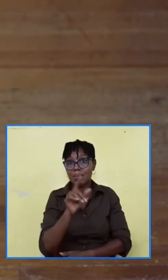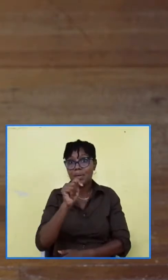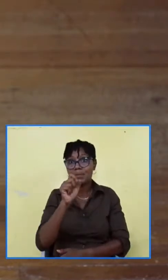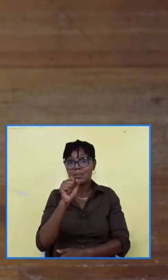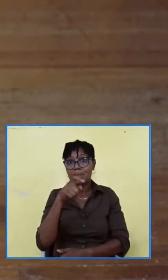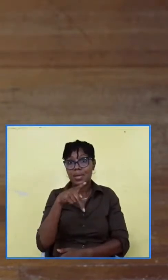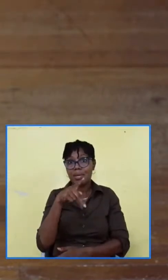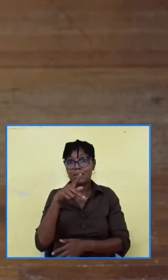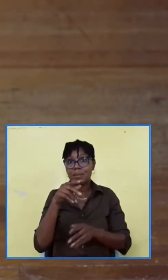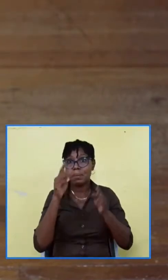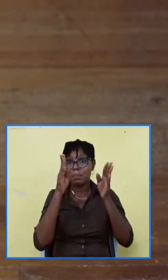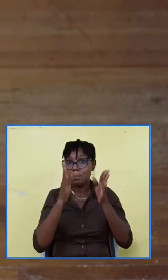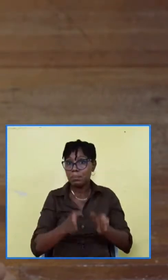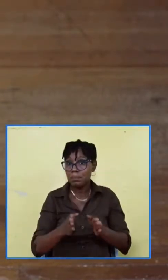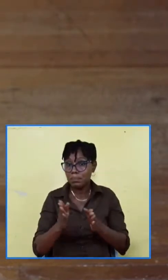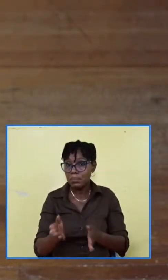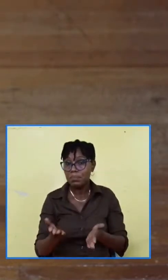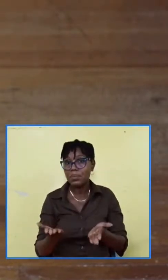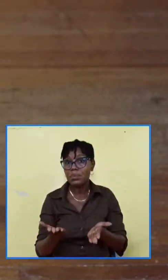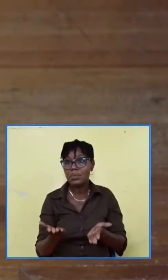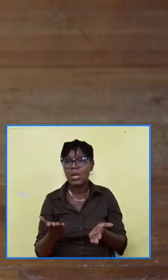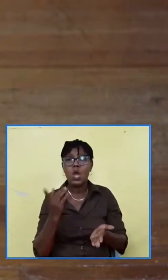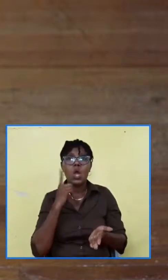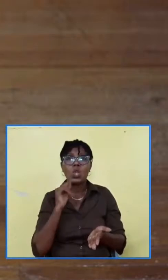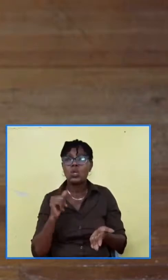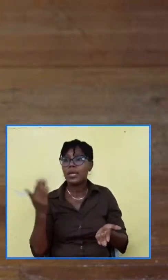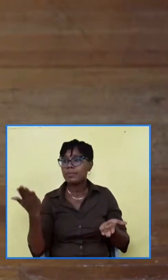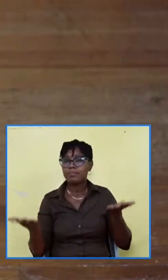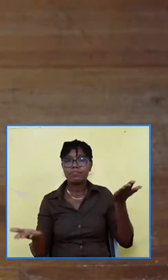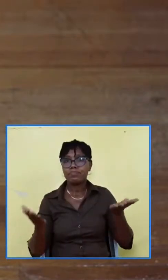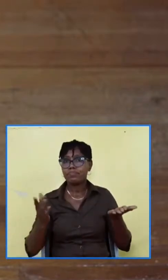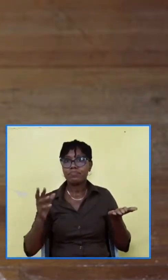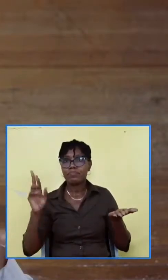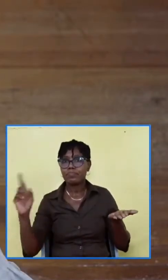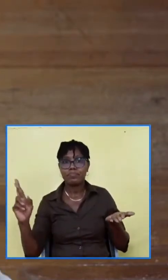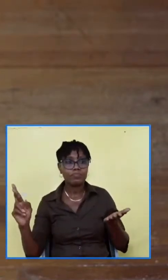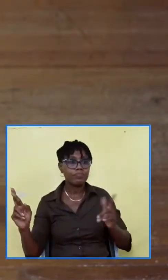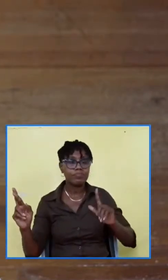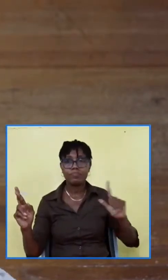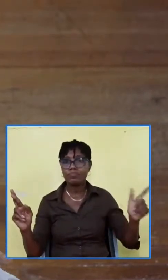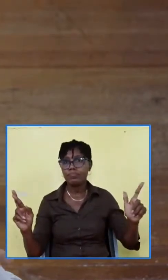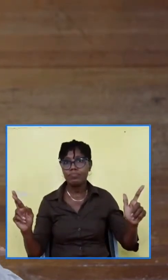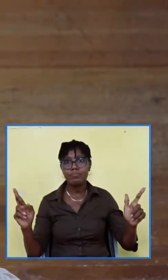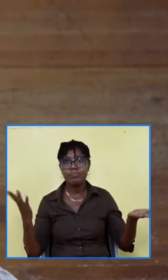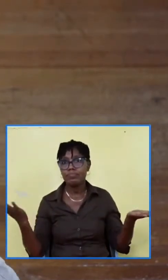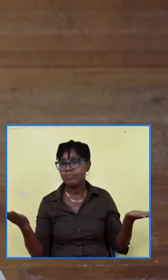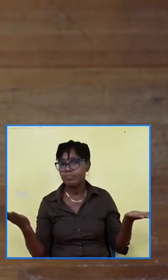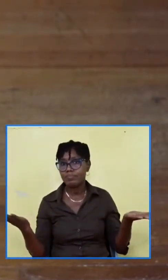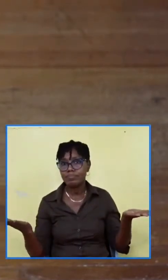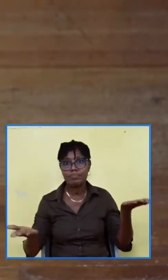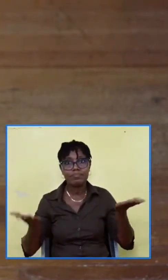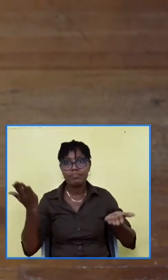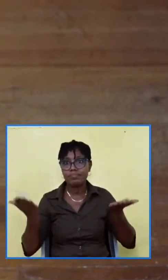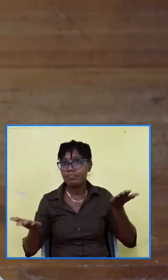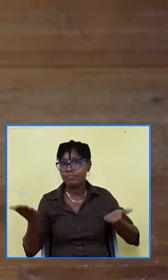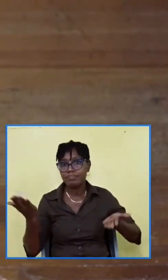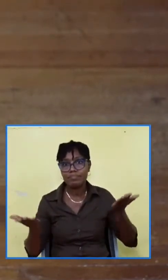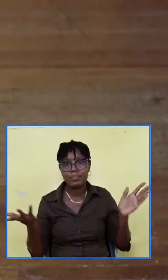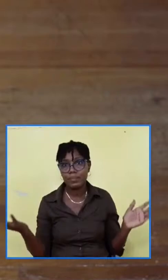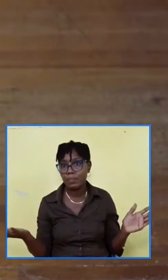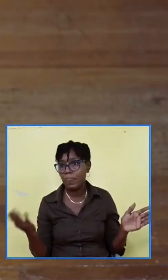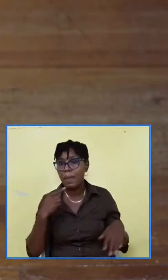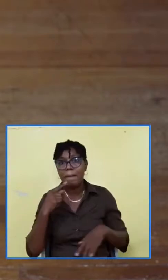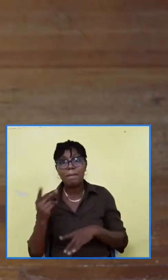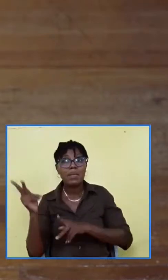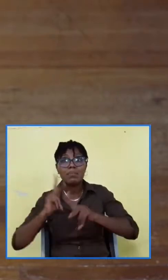pocket, essentially, and a gain in your left pocket. It's an economic argument, but it makes Barbadians no worse off or no